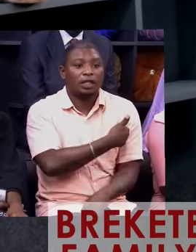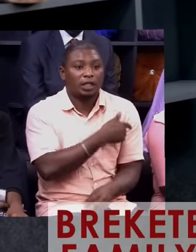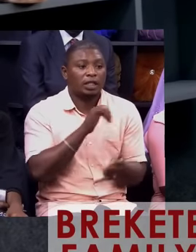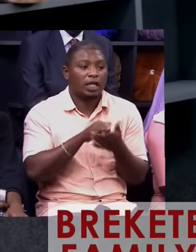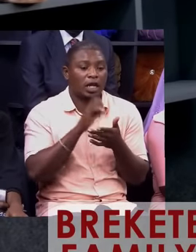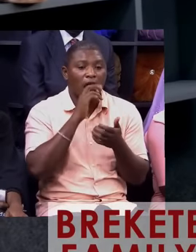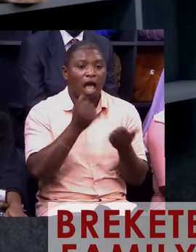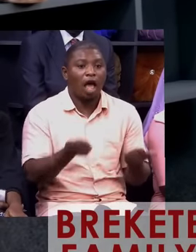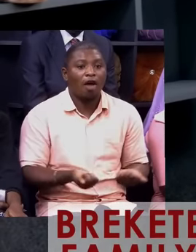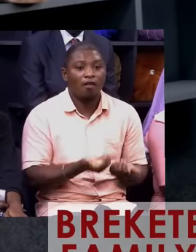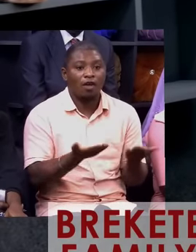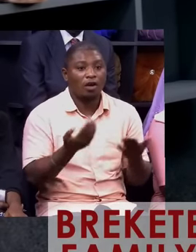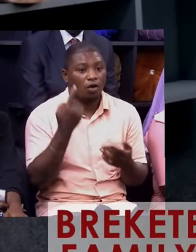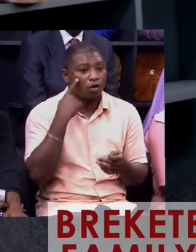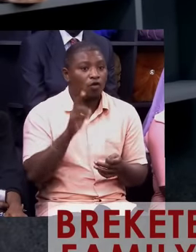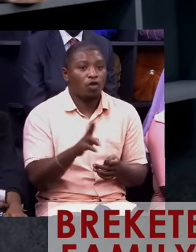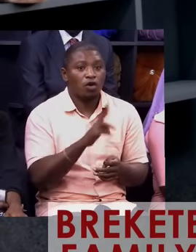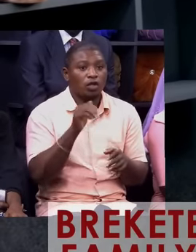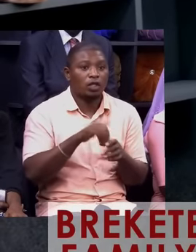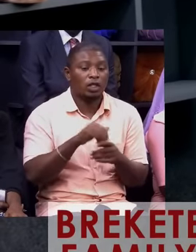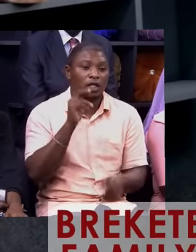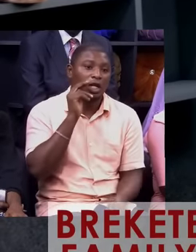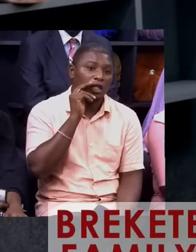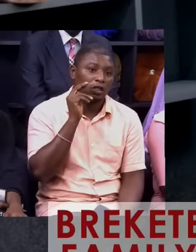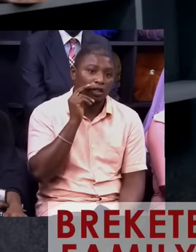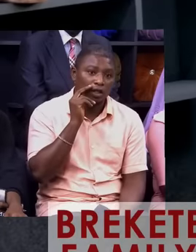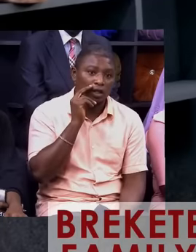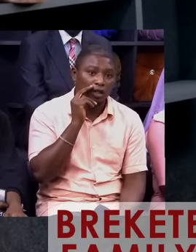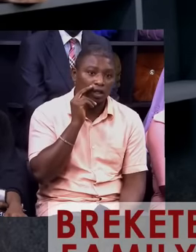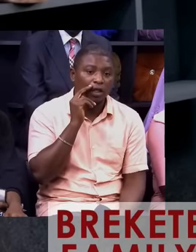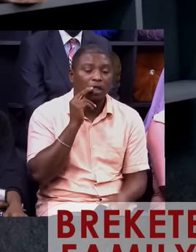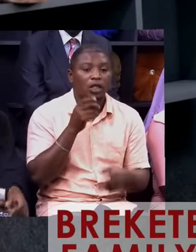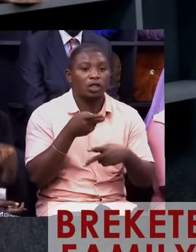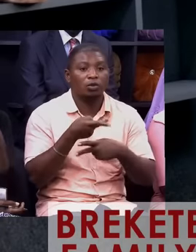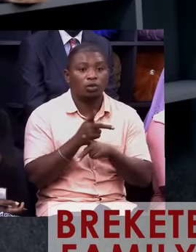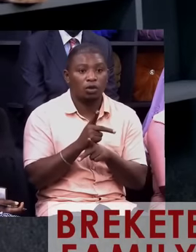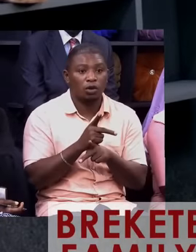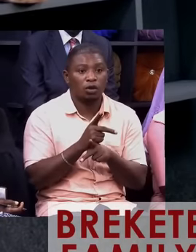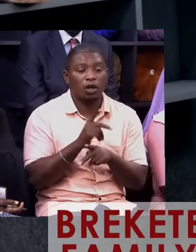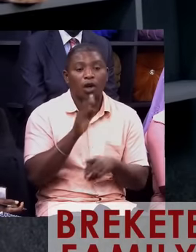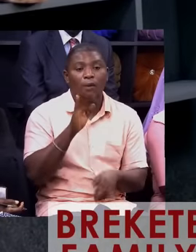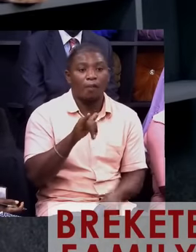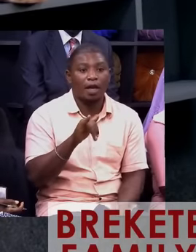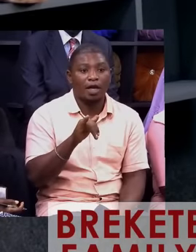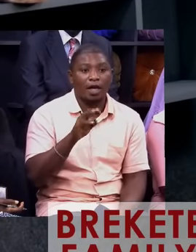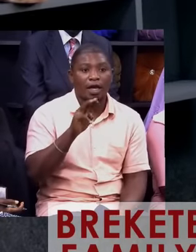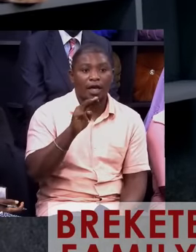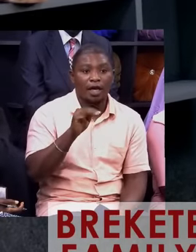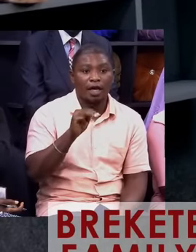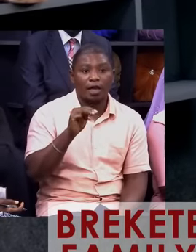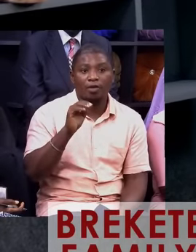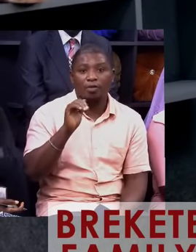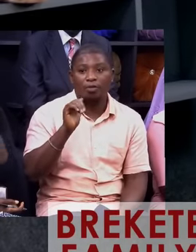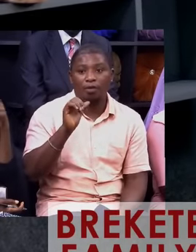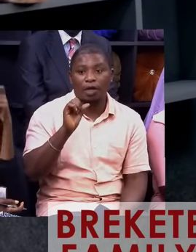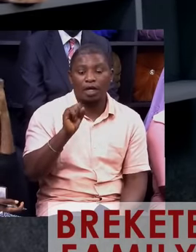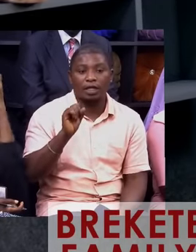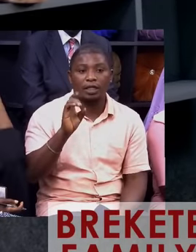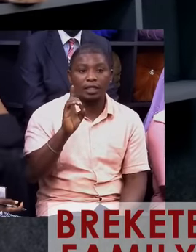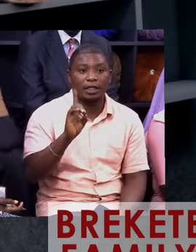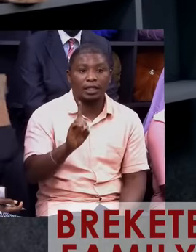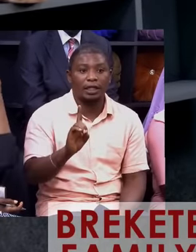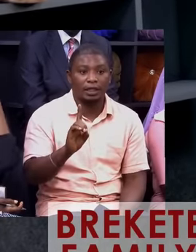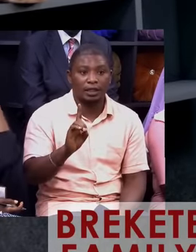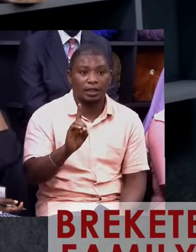are available for use in Nigeria Gil is produced by MSD M MSD give to gavy Global Alliance for